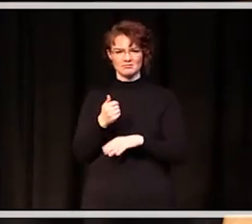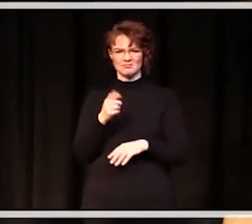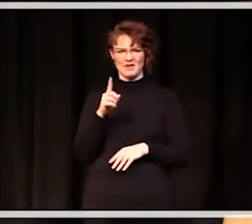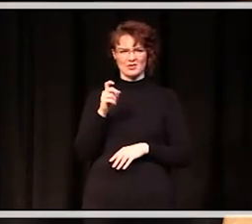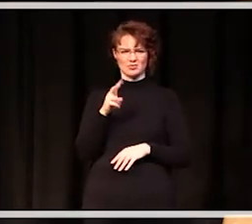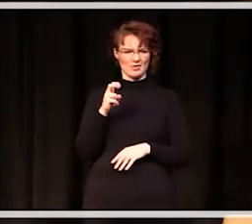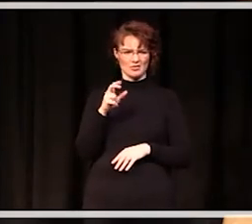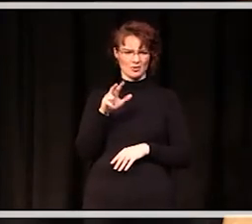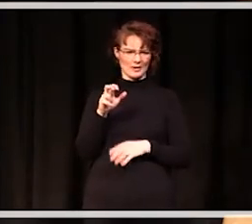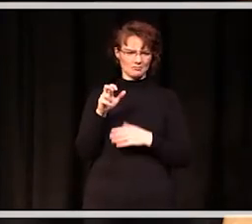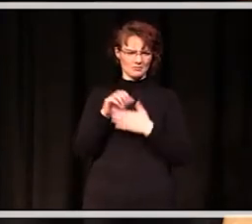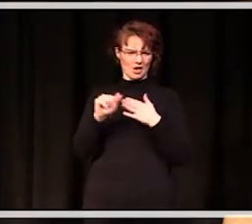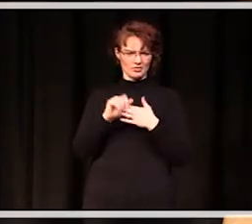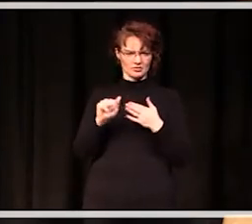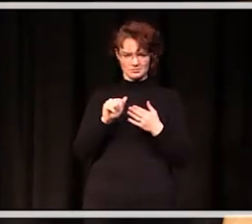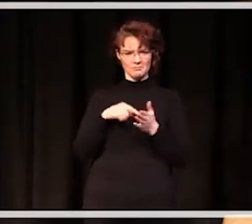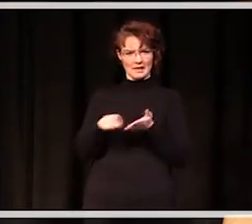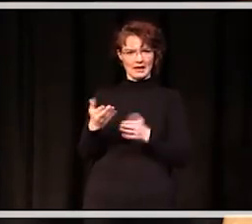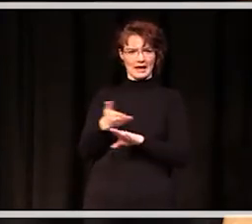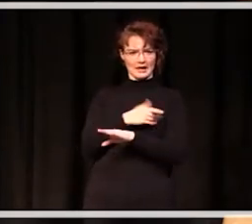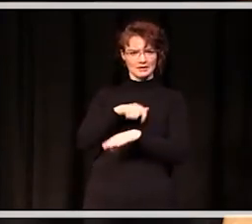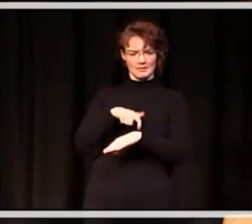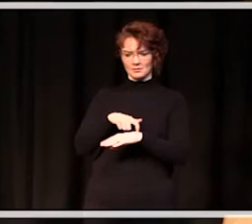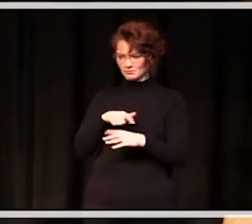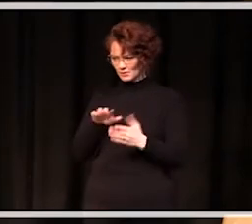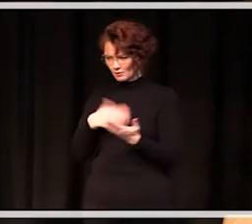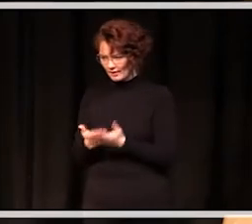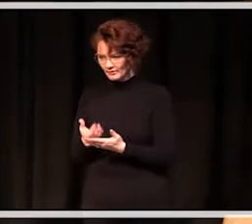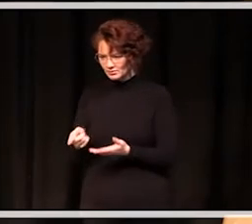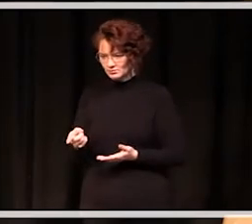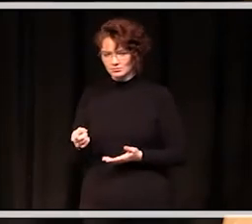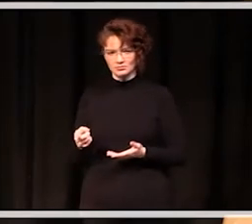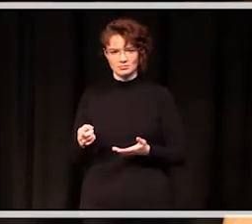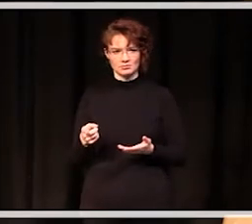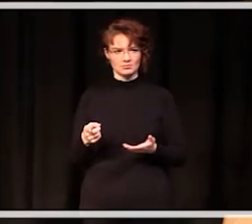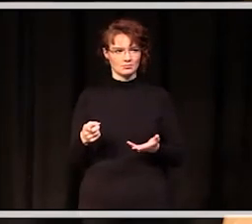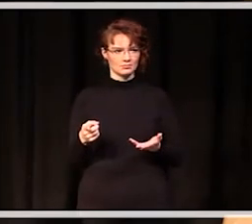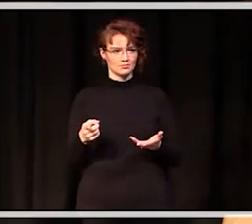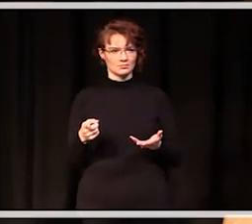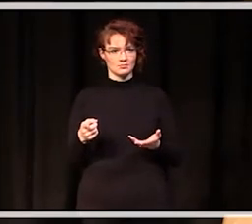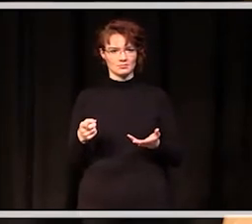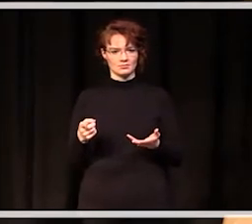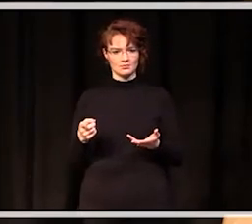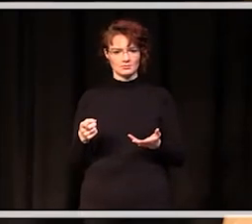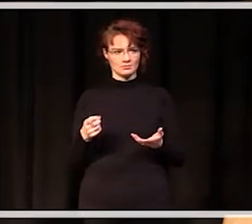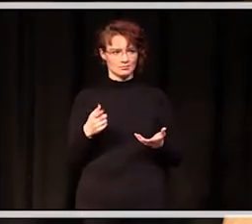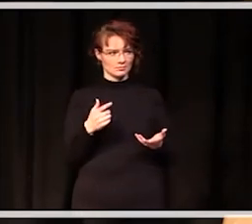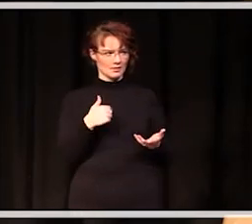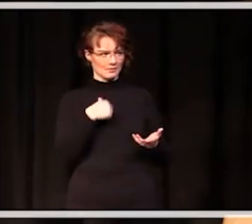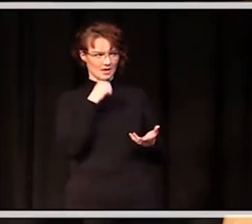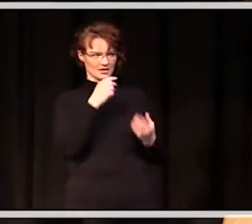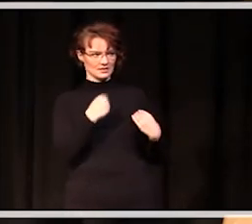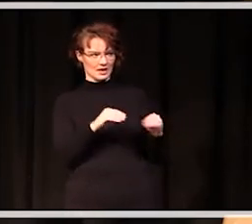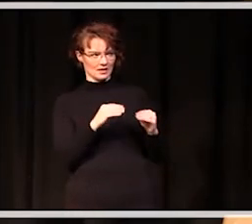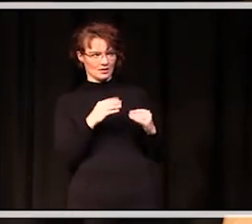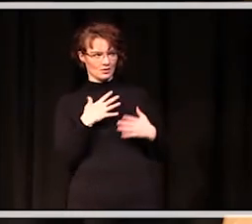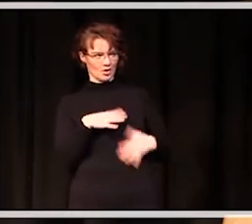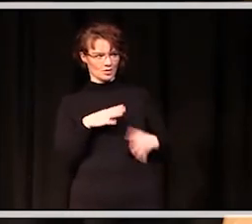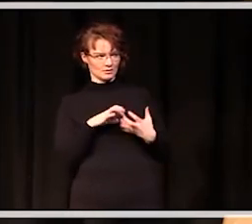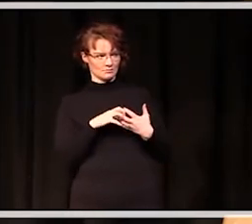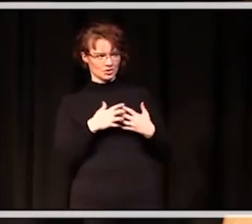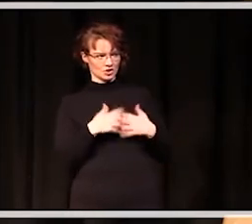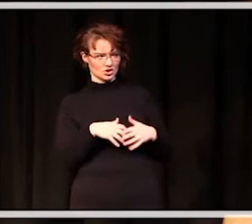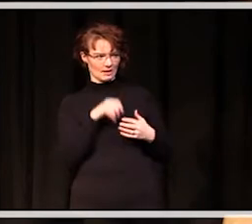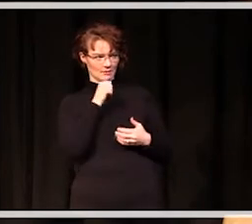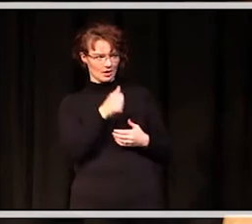machine. But what they were surprised to hear is that my kid wasn't selling their washing machine. Other people showed up